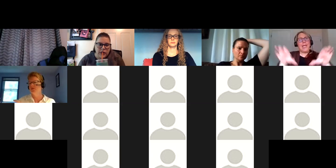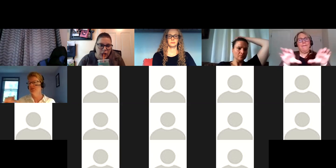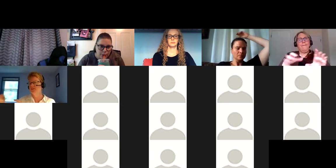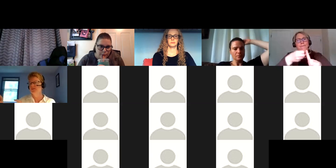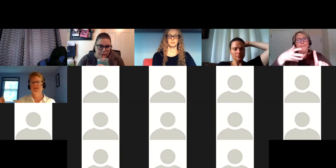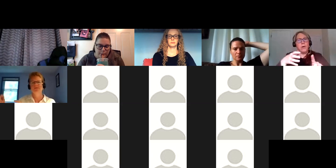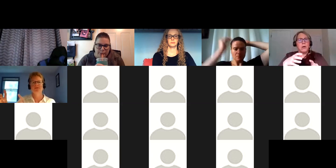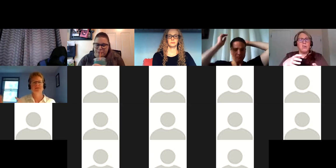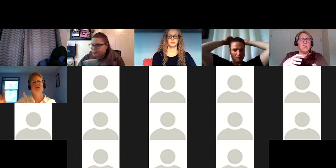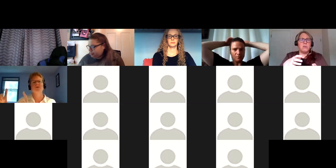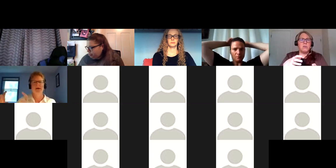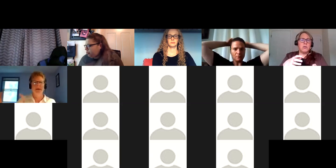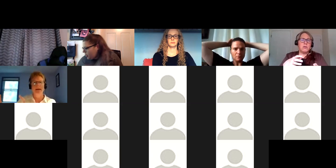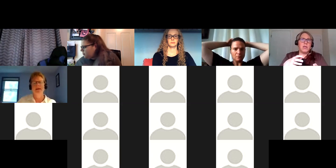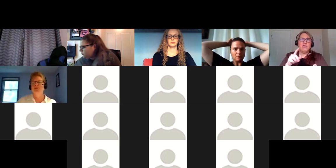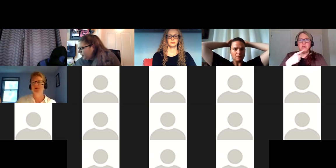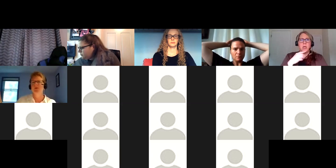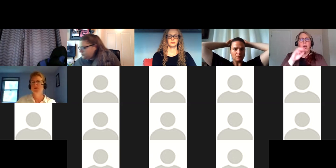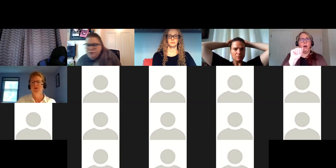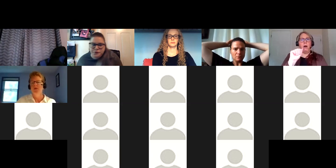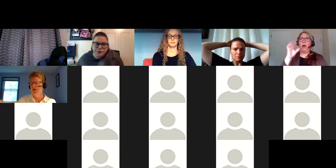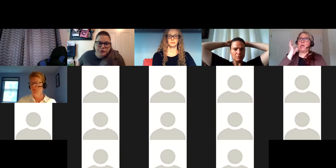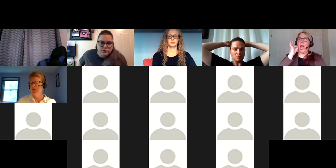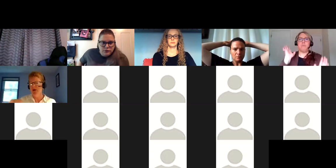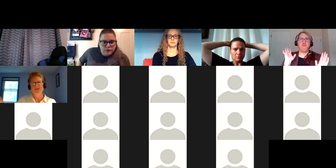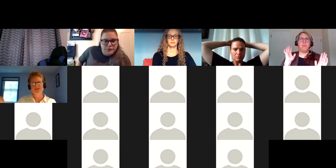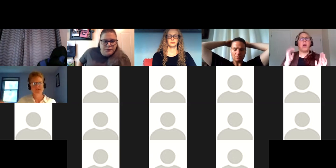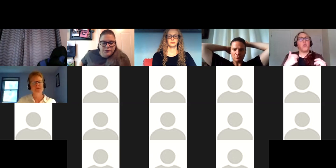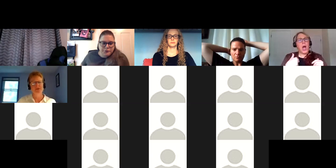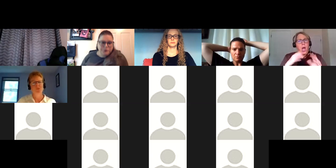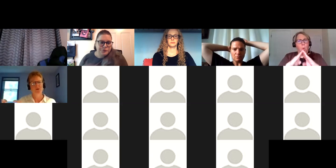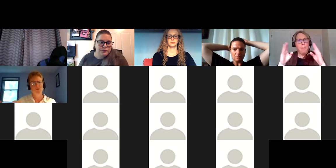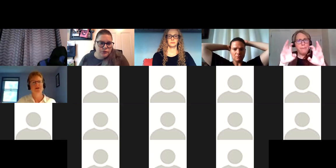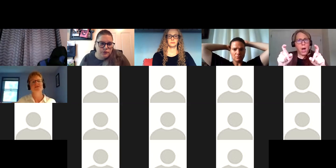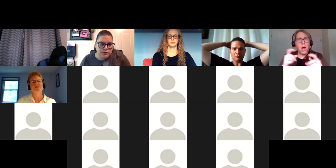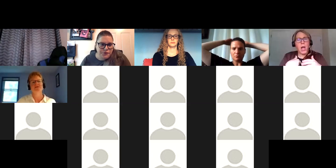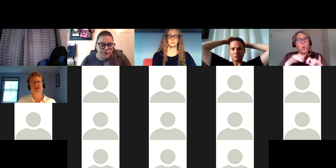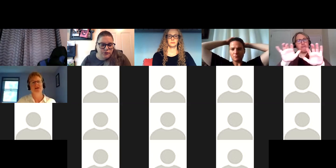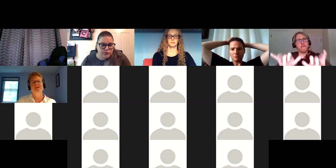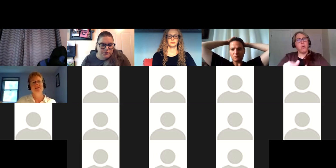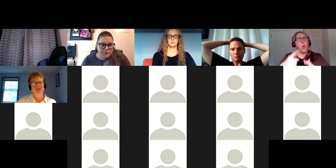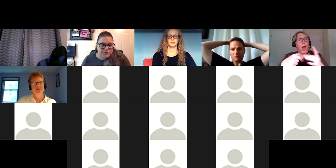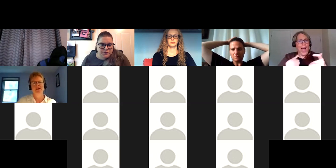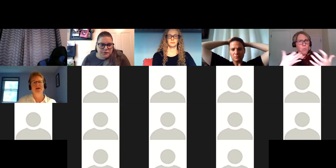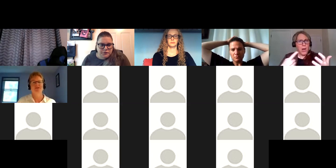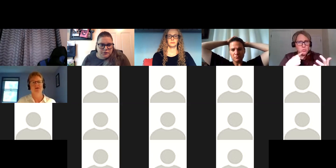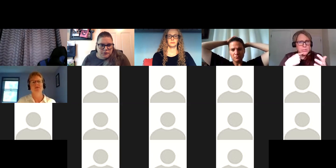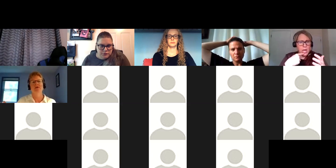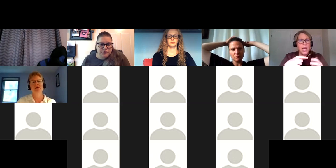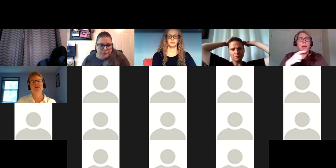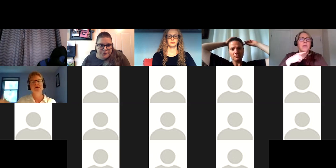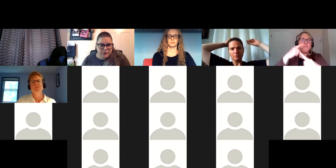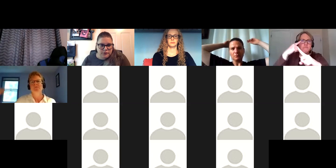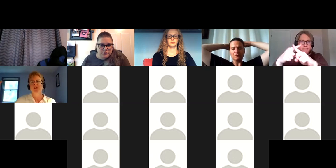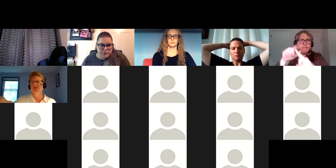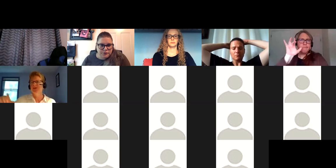it said just, a cat. And so I opened the box and I typed in what I wanted it to say and then X'd out. And